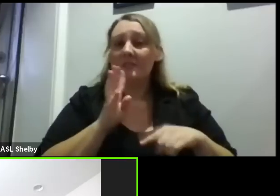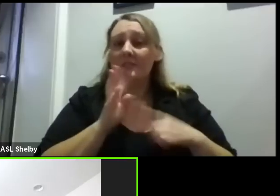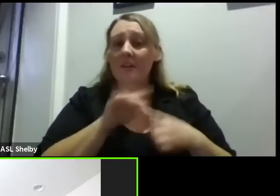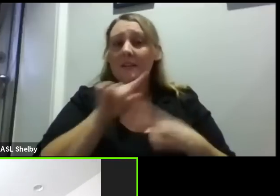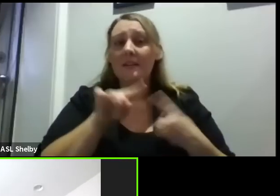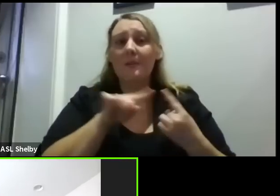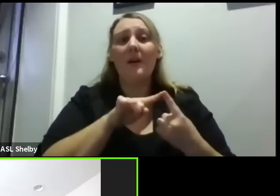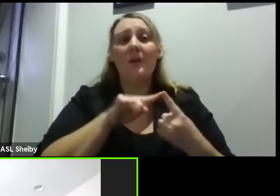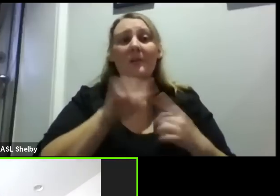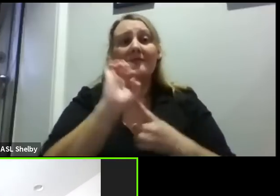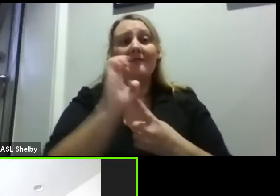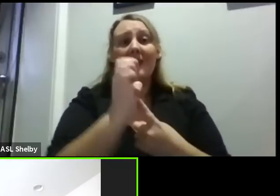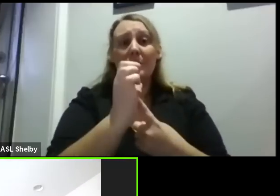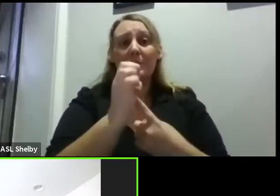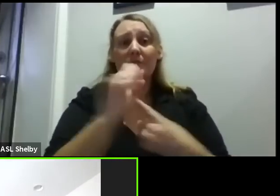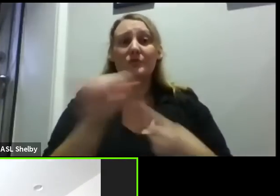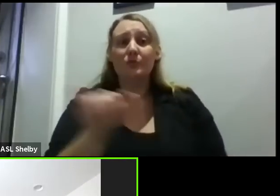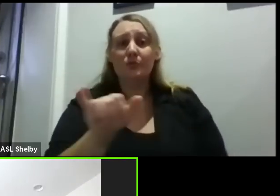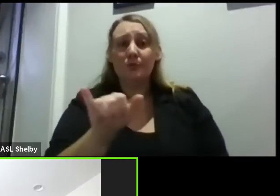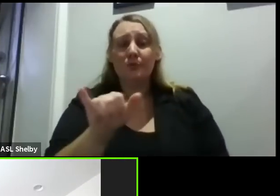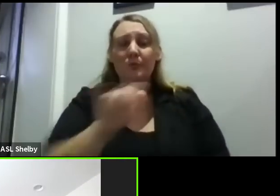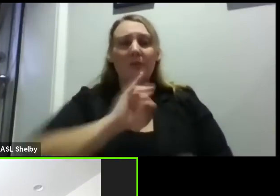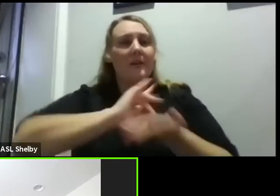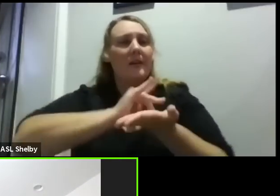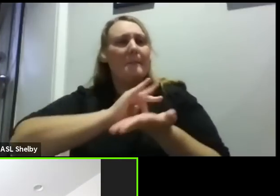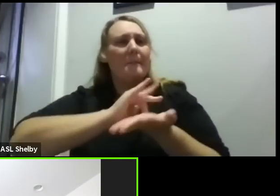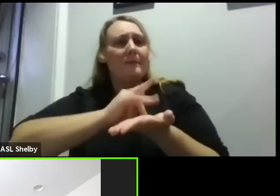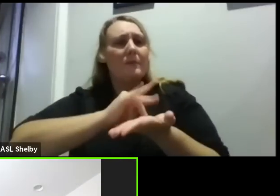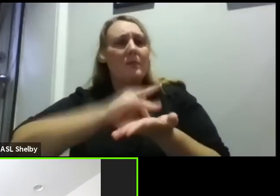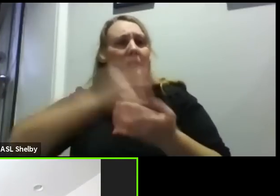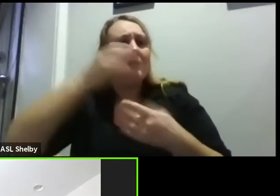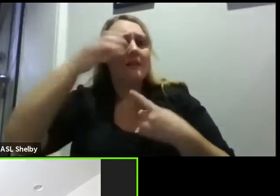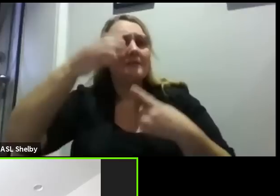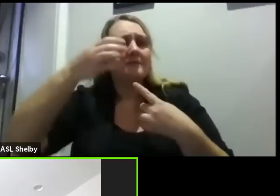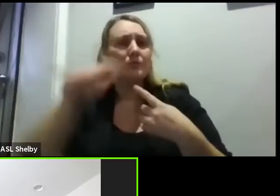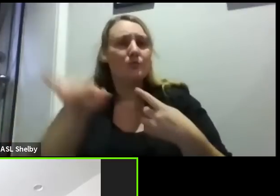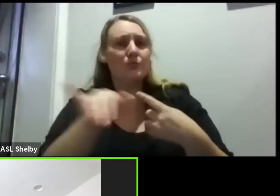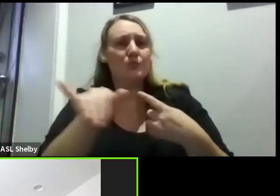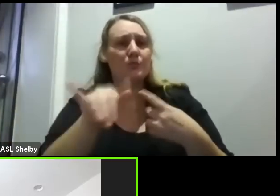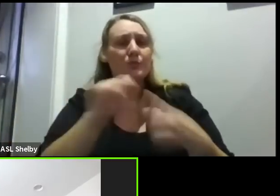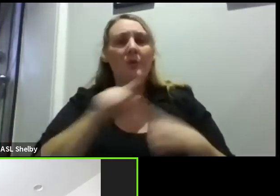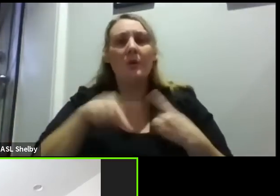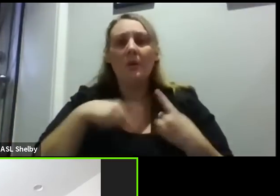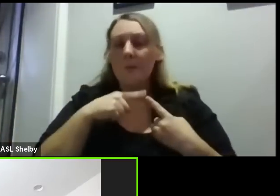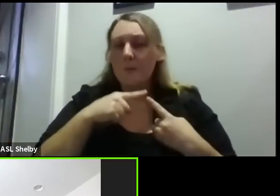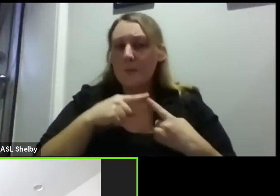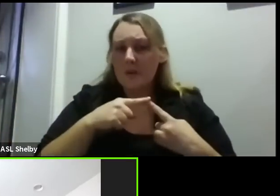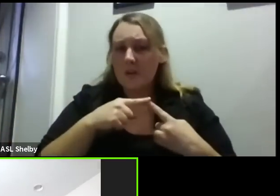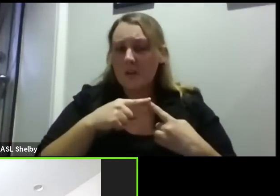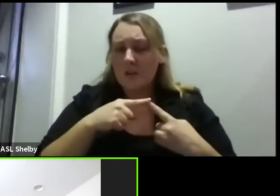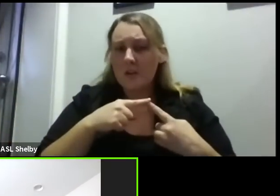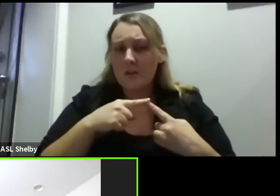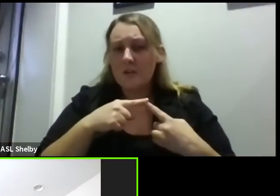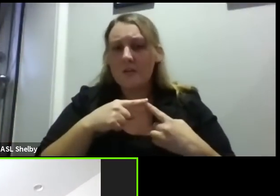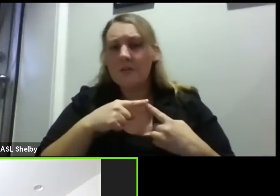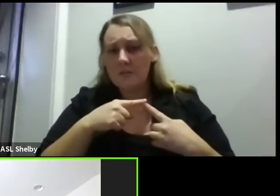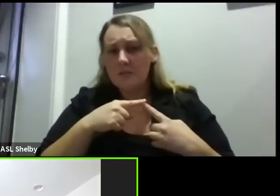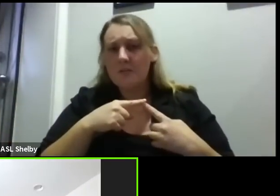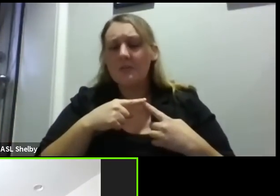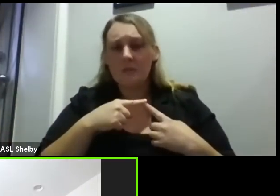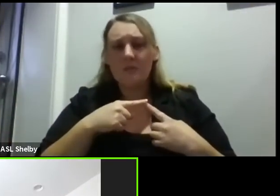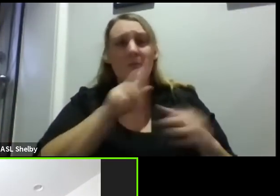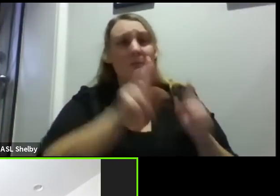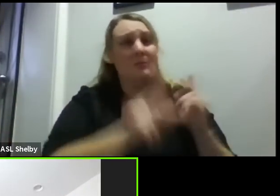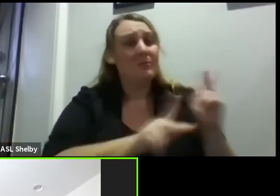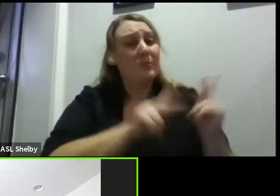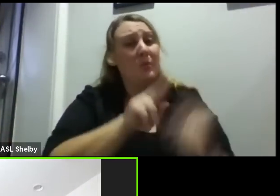of the medical industrial complex, when they criminalize us for drug use for our survival, when they